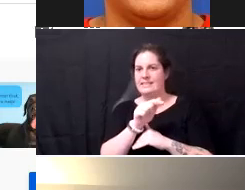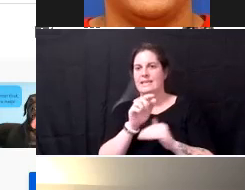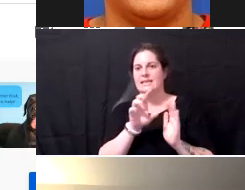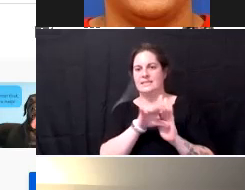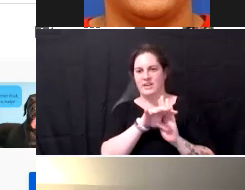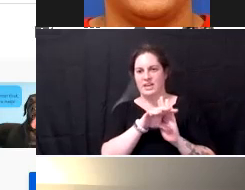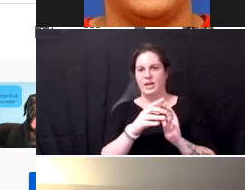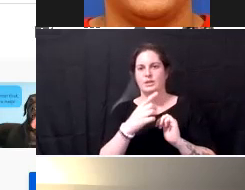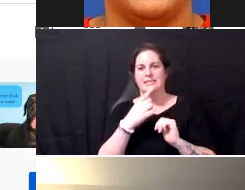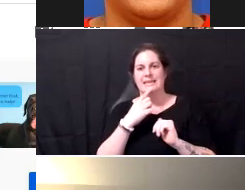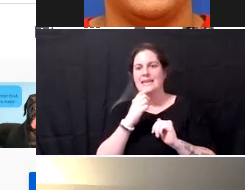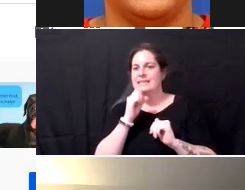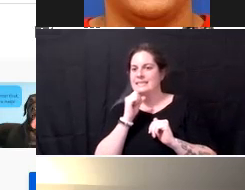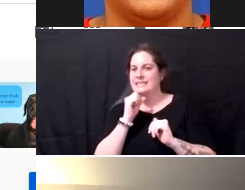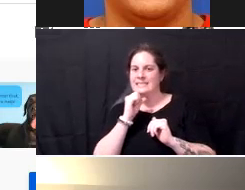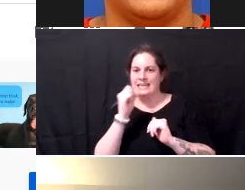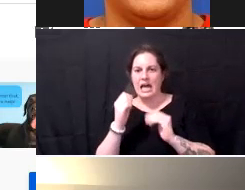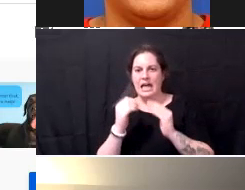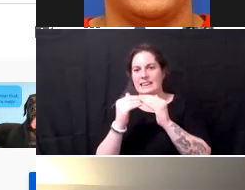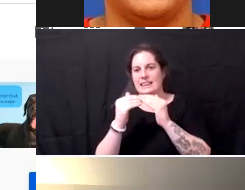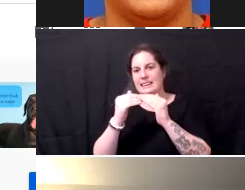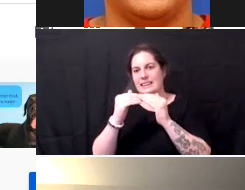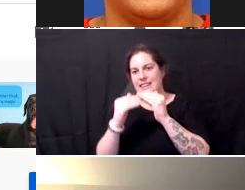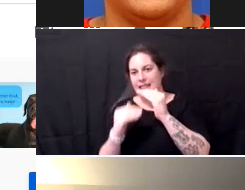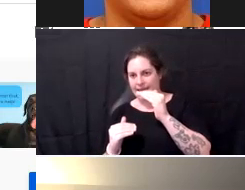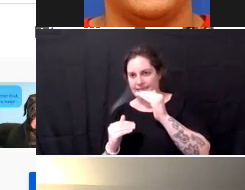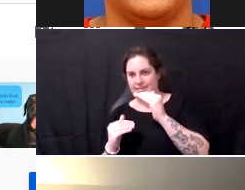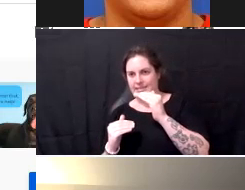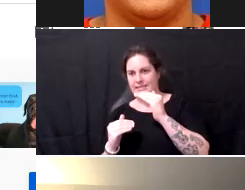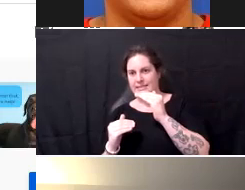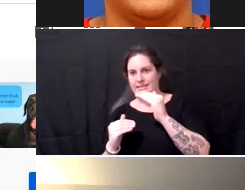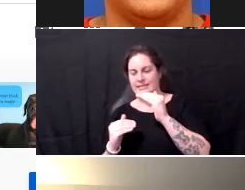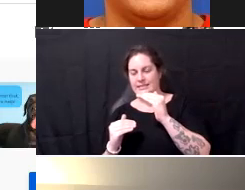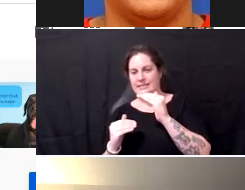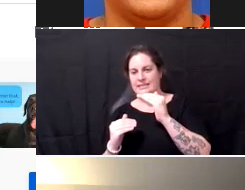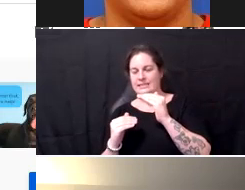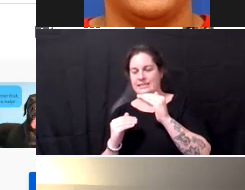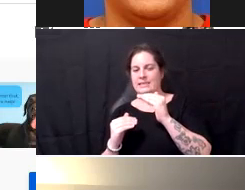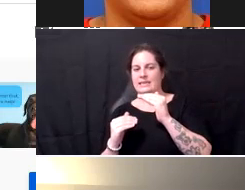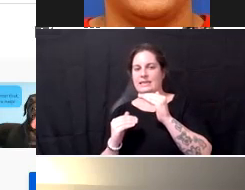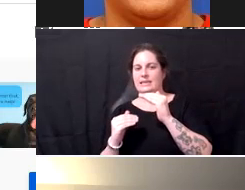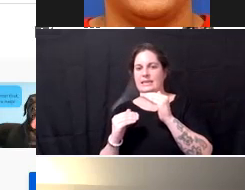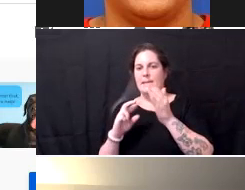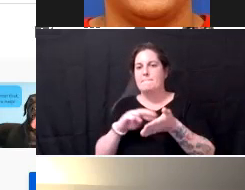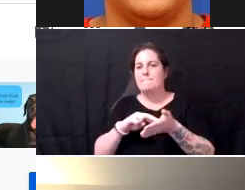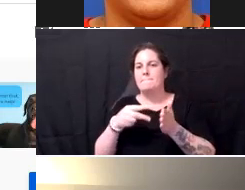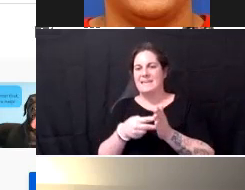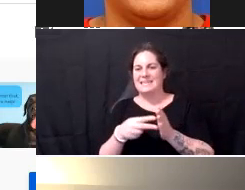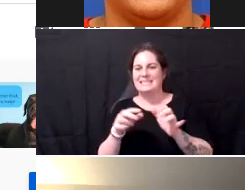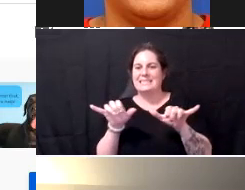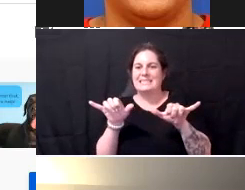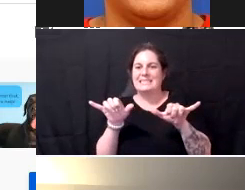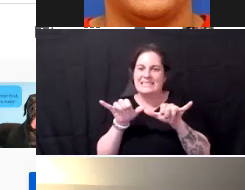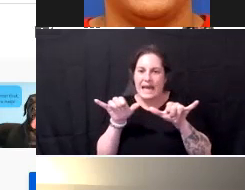necessarily conveying less than, he's conveying that the size, if you will, is